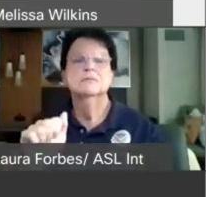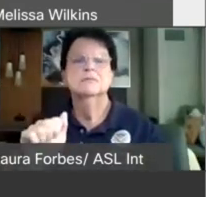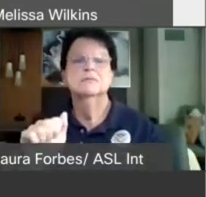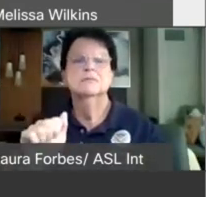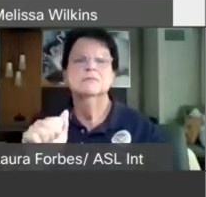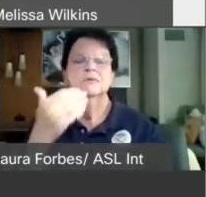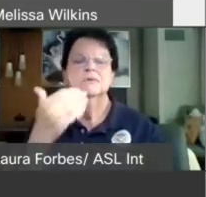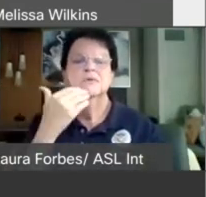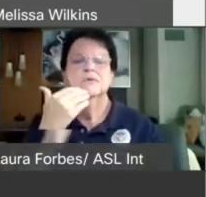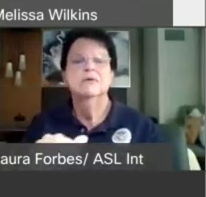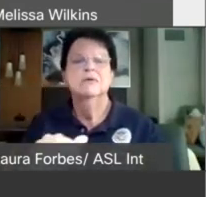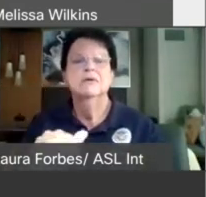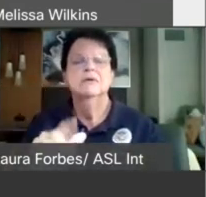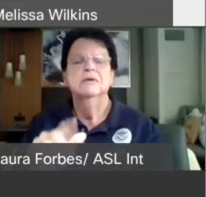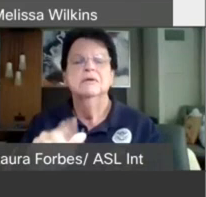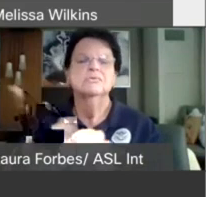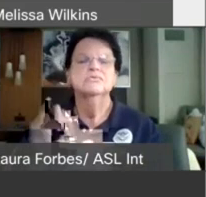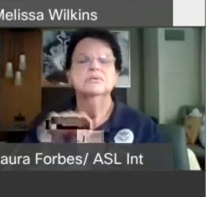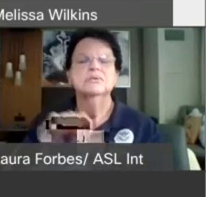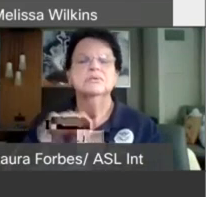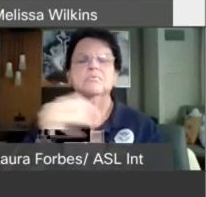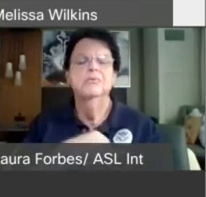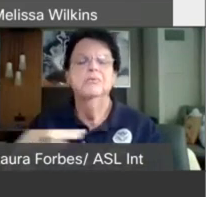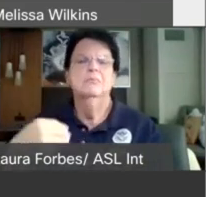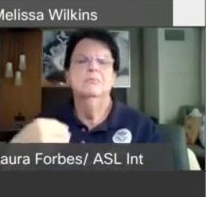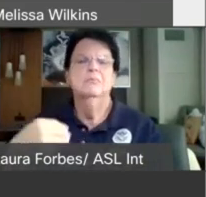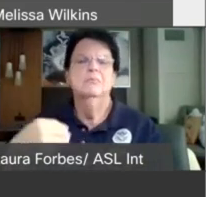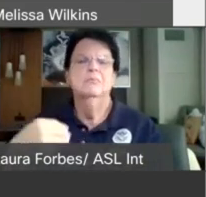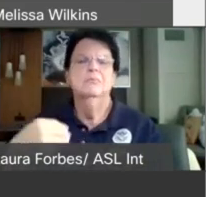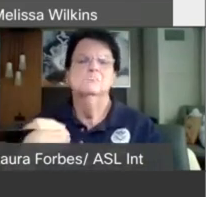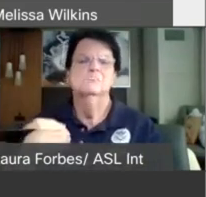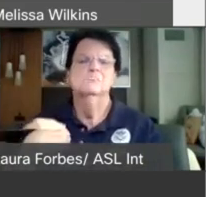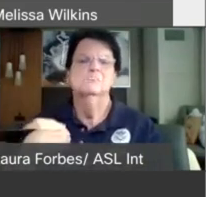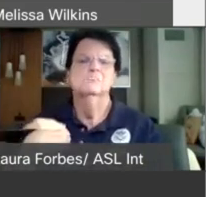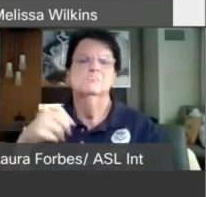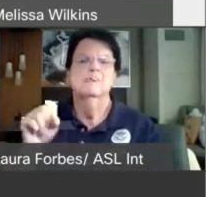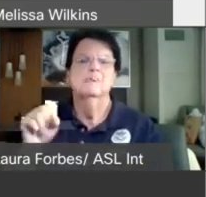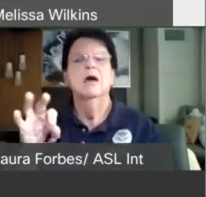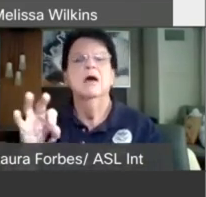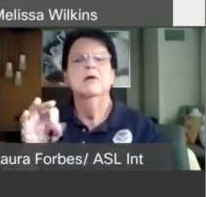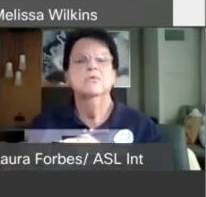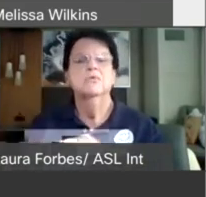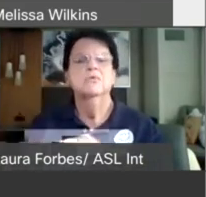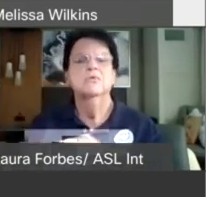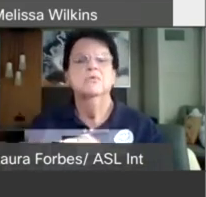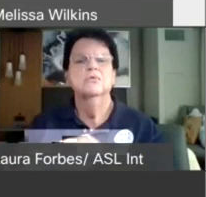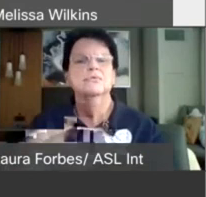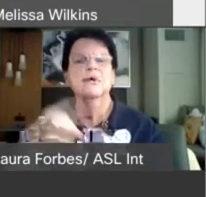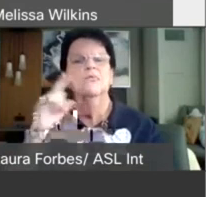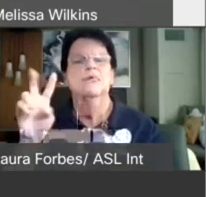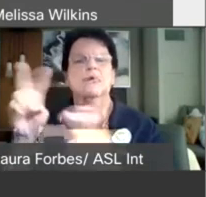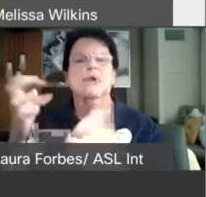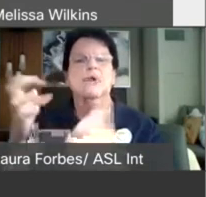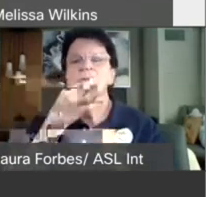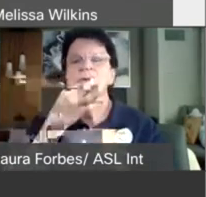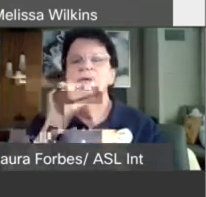Good evening. I'm joined tonight with members of the congressional staff, as well as subject matter experts with